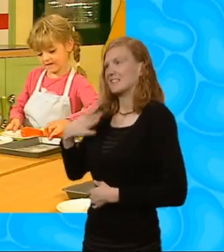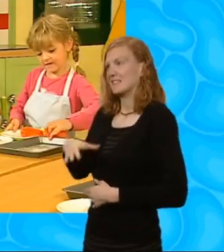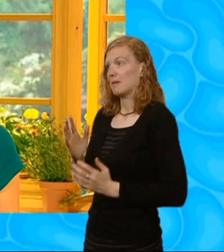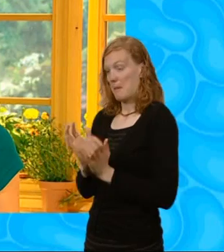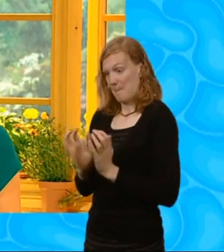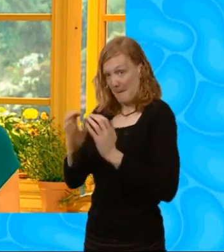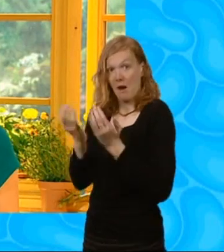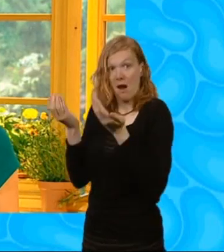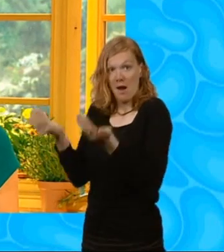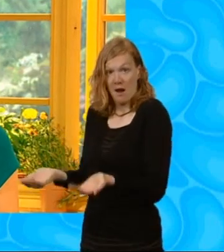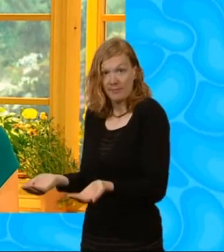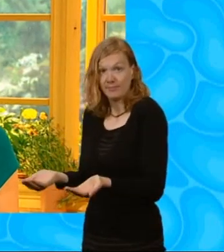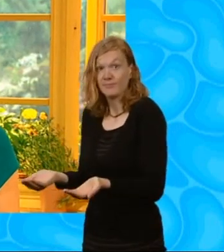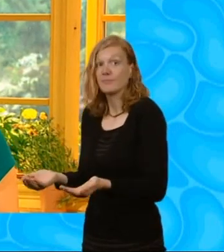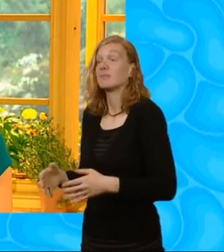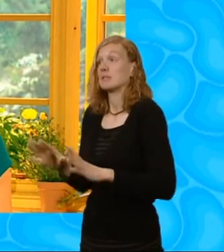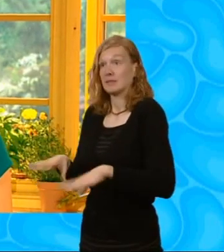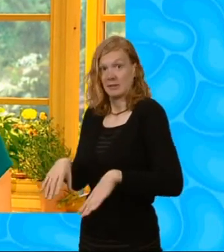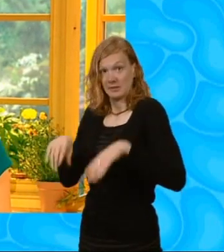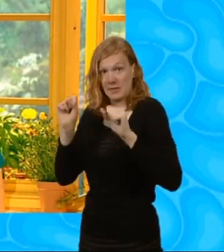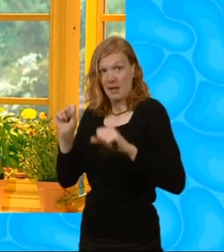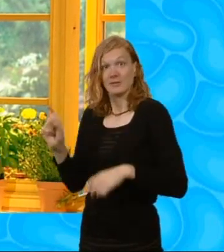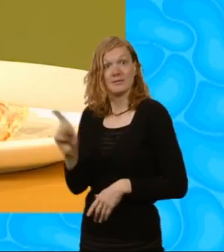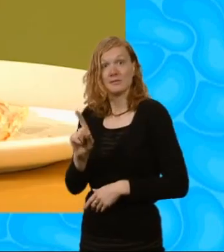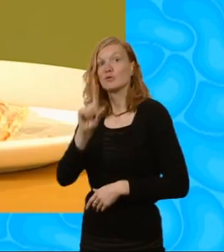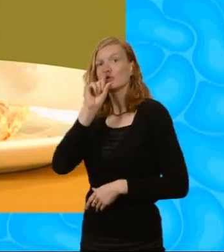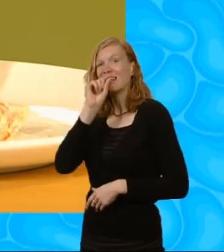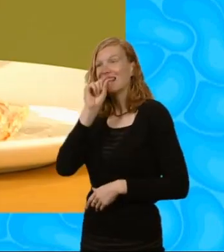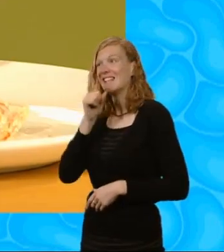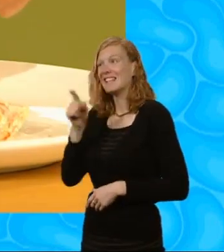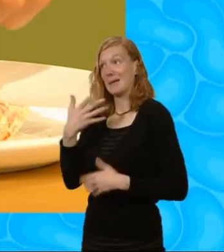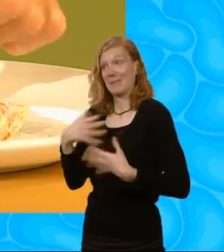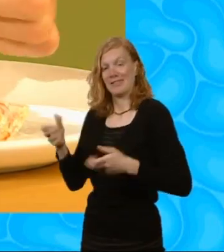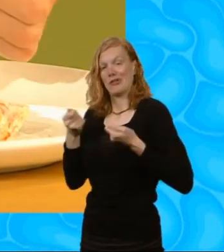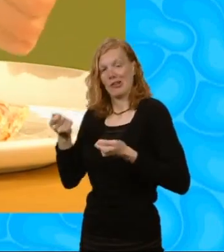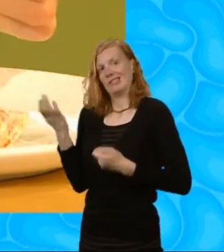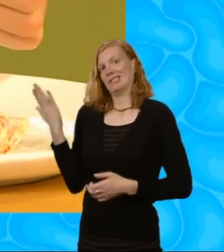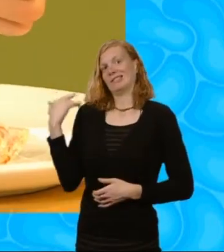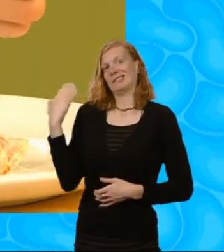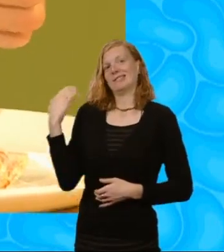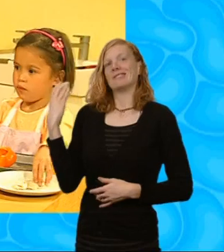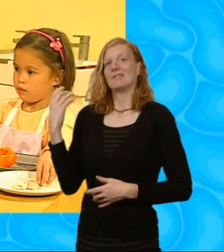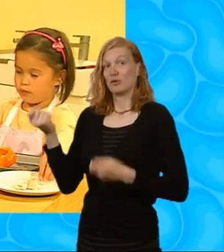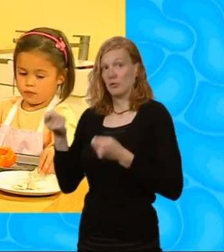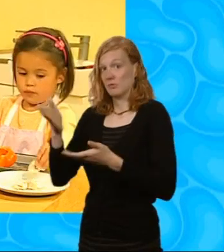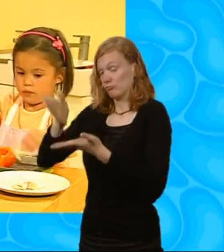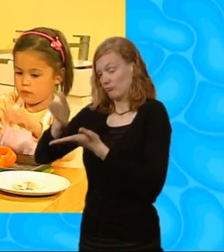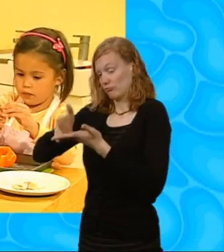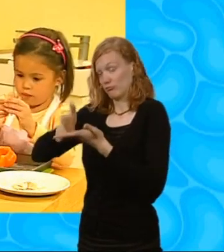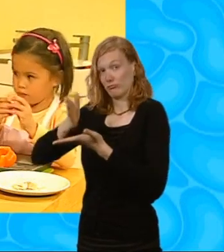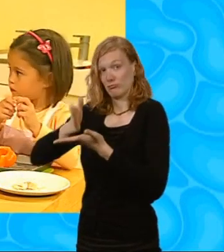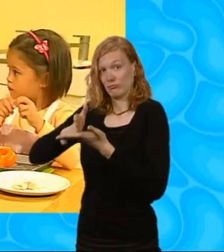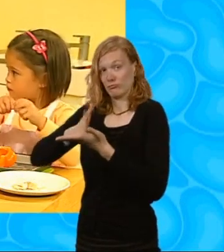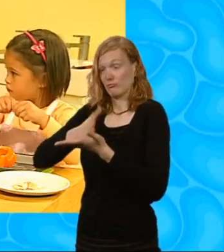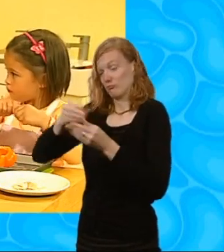And then we're going to fill up our pepper. And to do this, we're going to start with some roast chicken that I already cooked earlier on. And we're going to rip